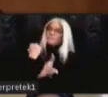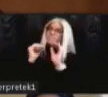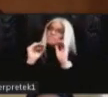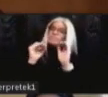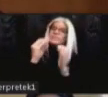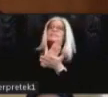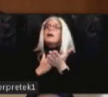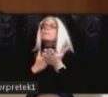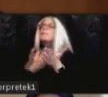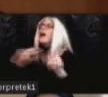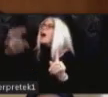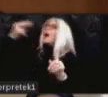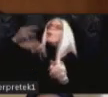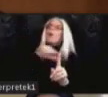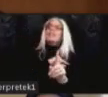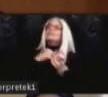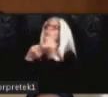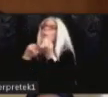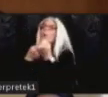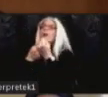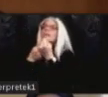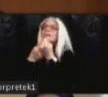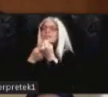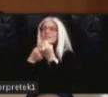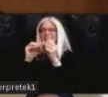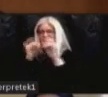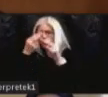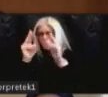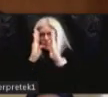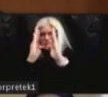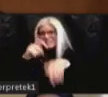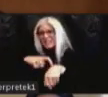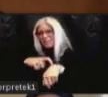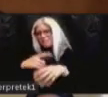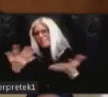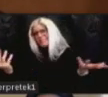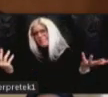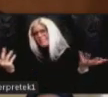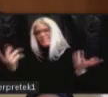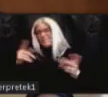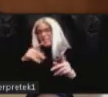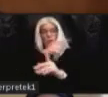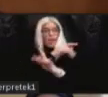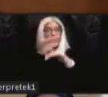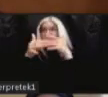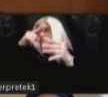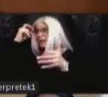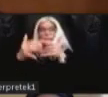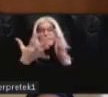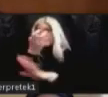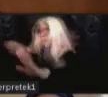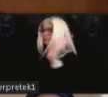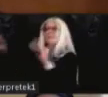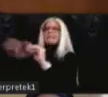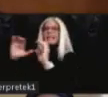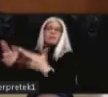quality support in a very brief period of time, and then they're going to be right back in the classroom learning. So I'm actually excited